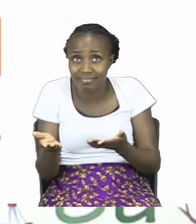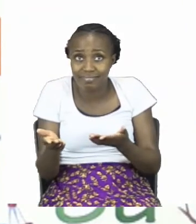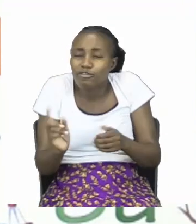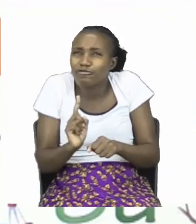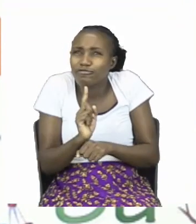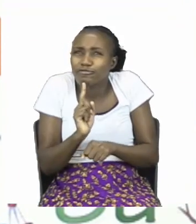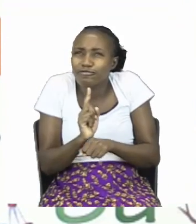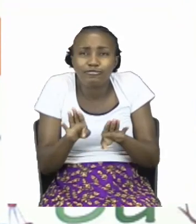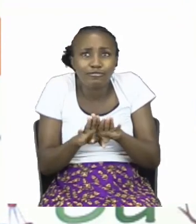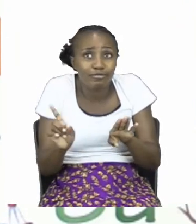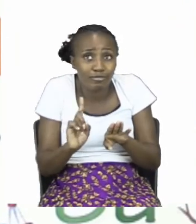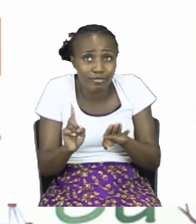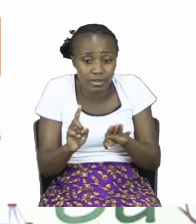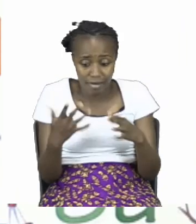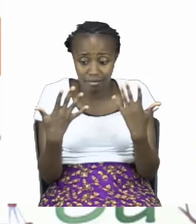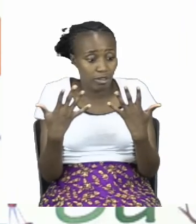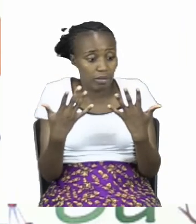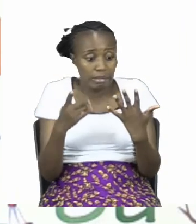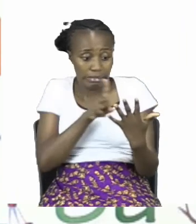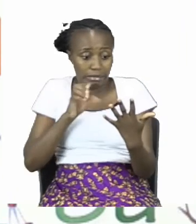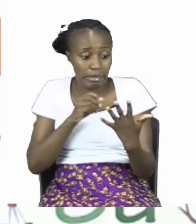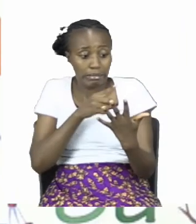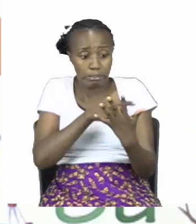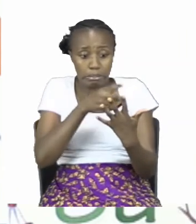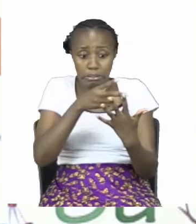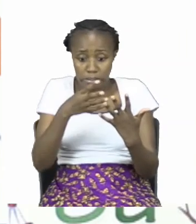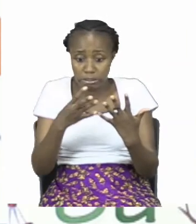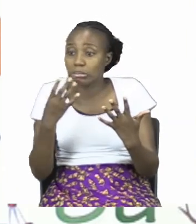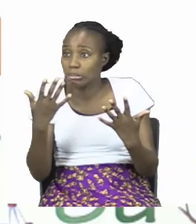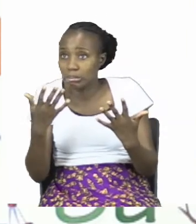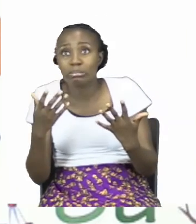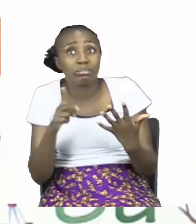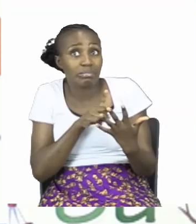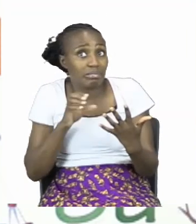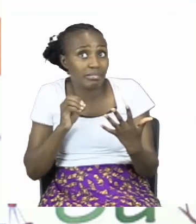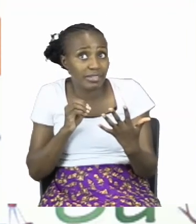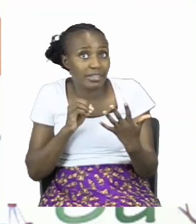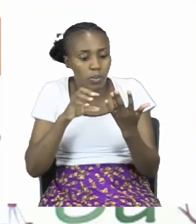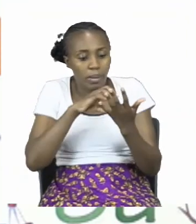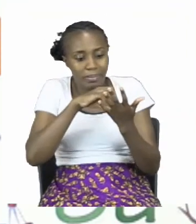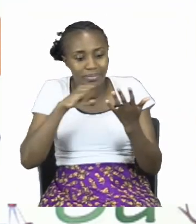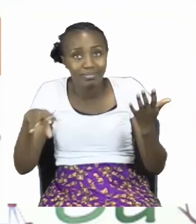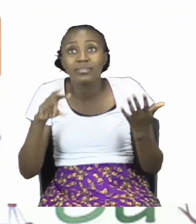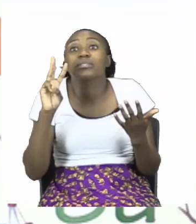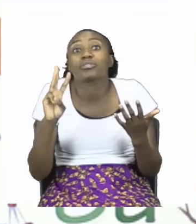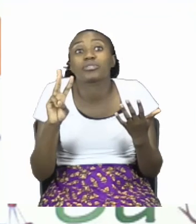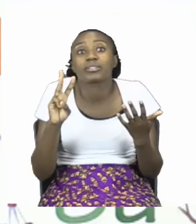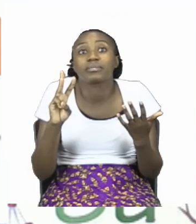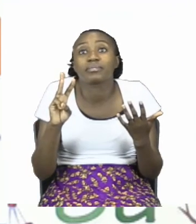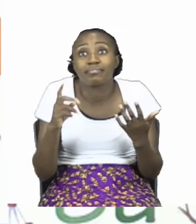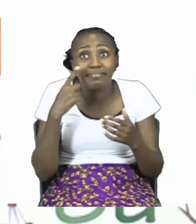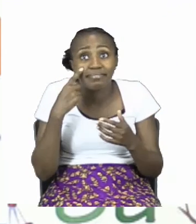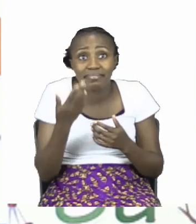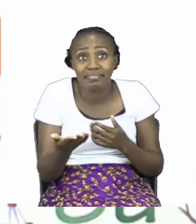to do is have 10 fingers. And then we're going to take away 3. Are you